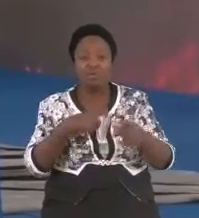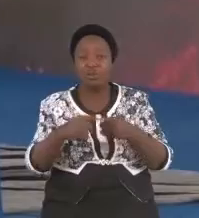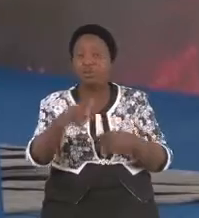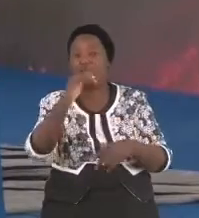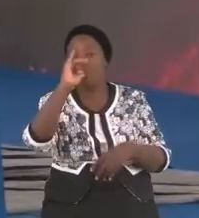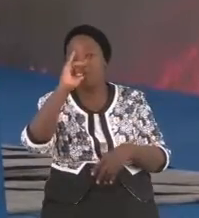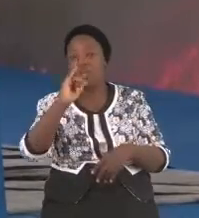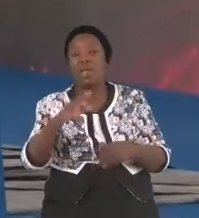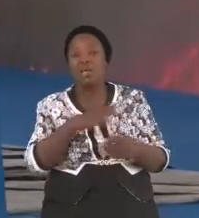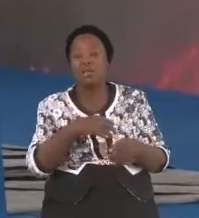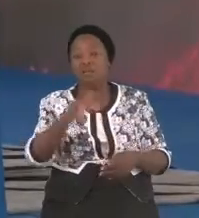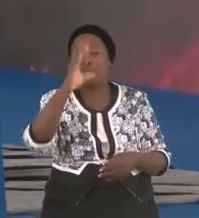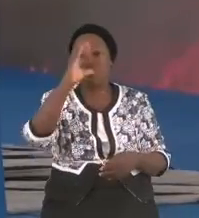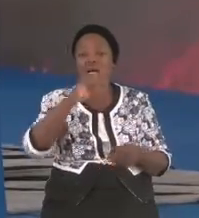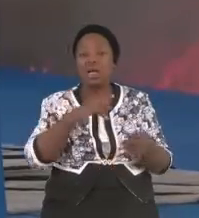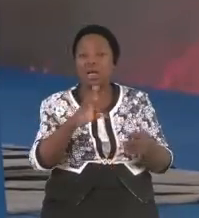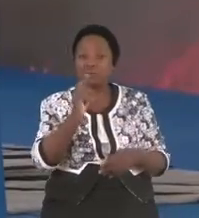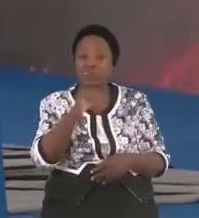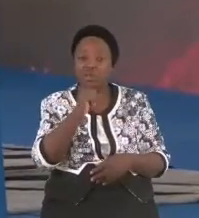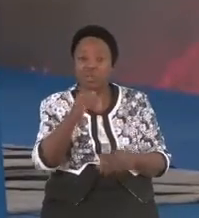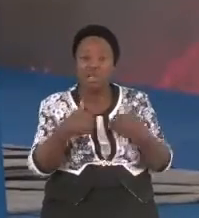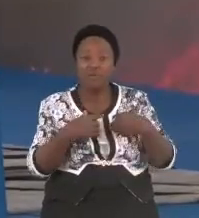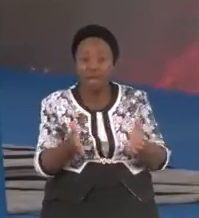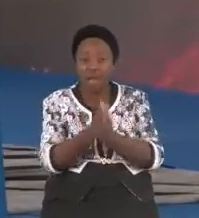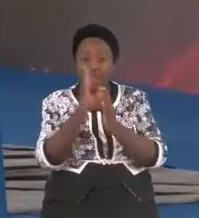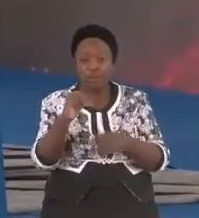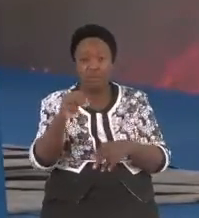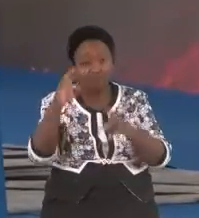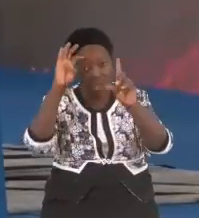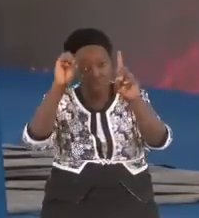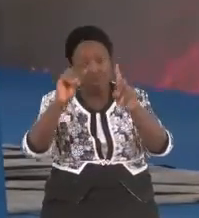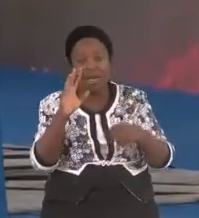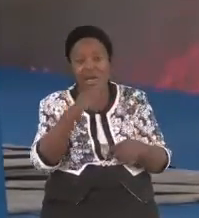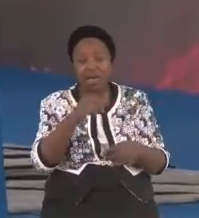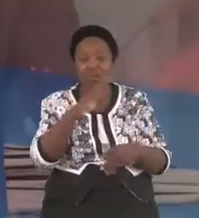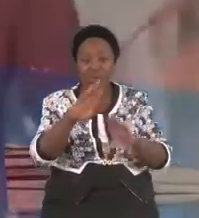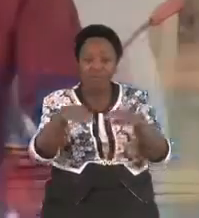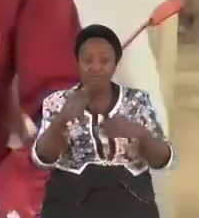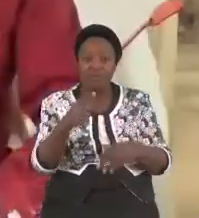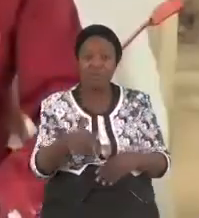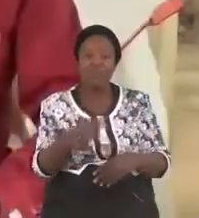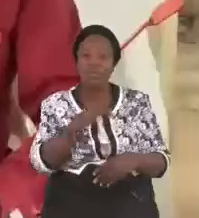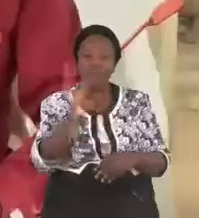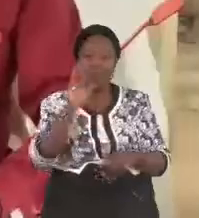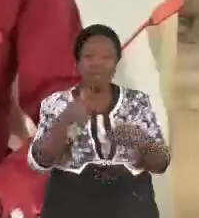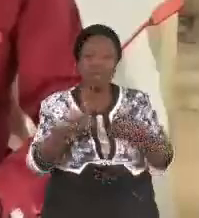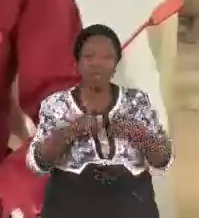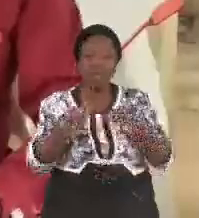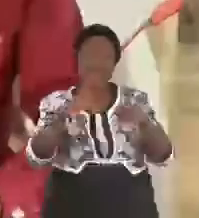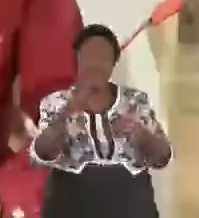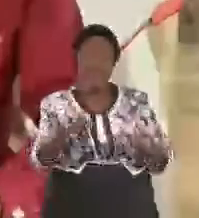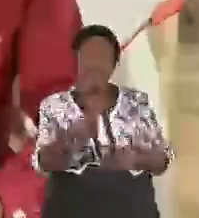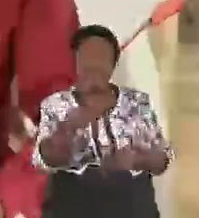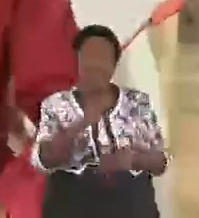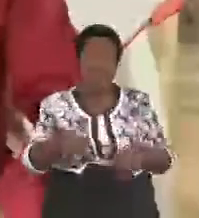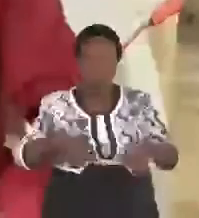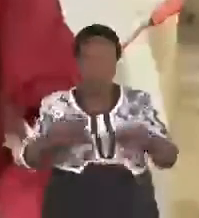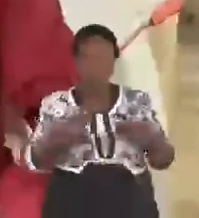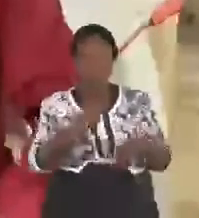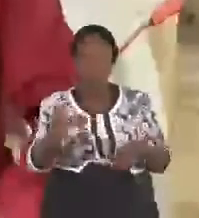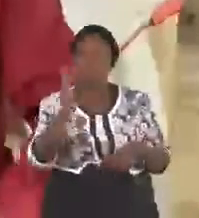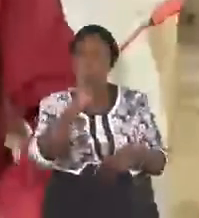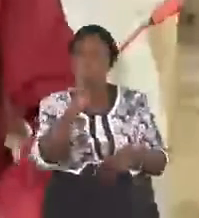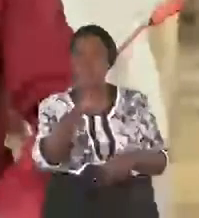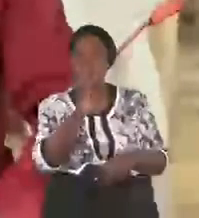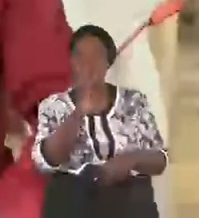given will never ask of him and he will give you it would have given me the living waters and